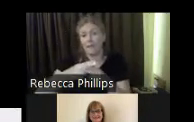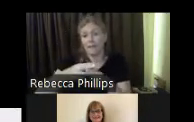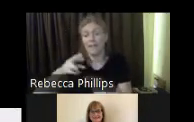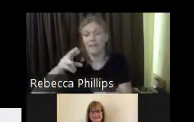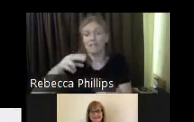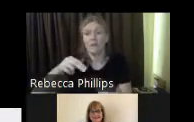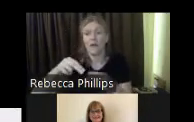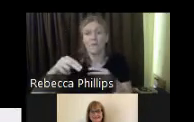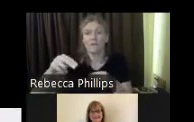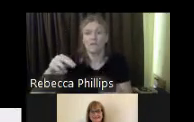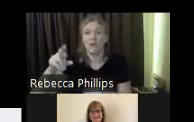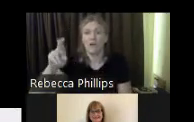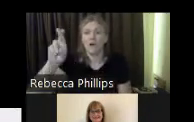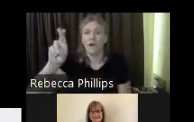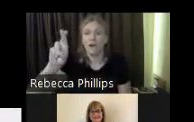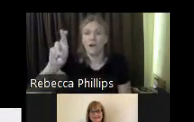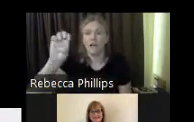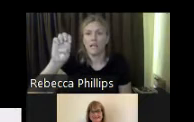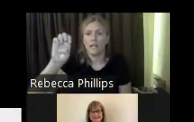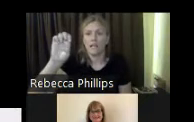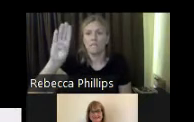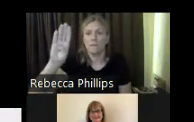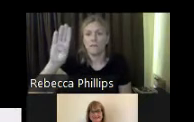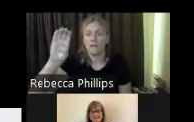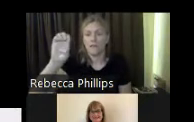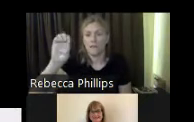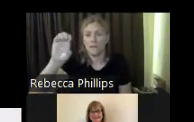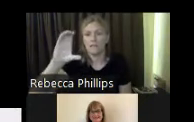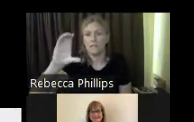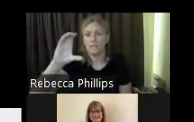Rebecca. And so I wouldn't go